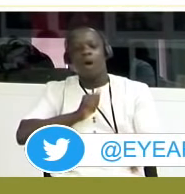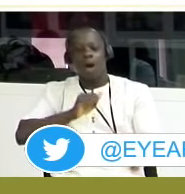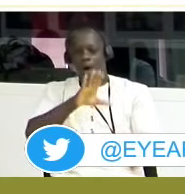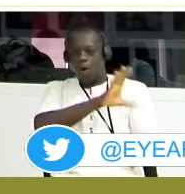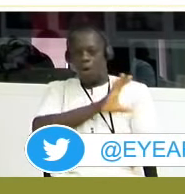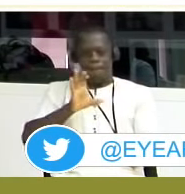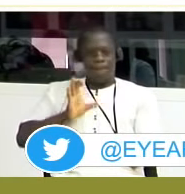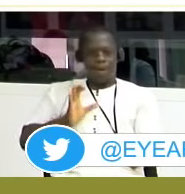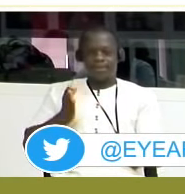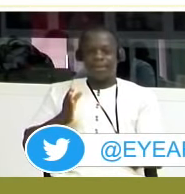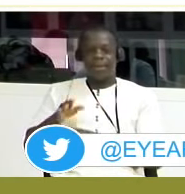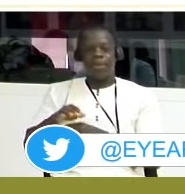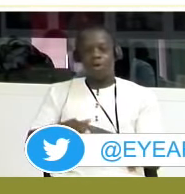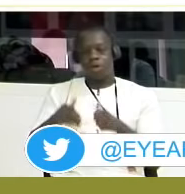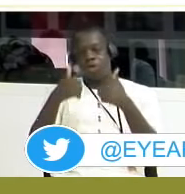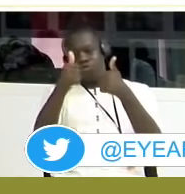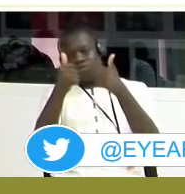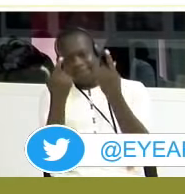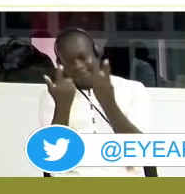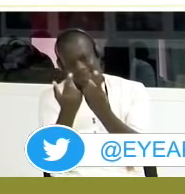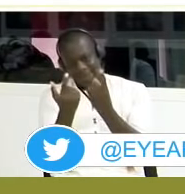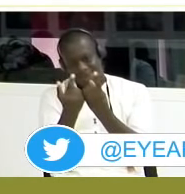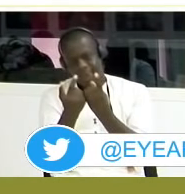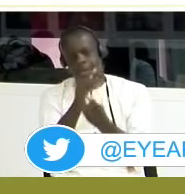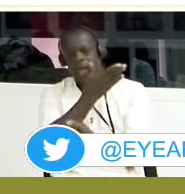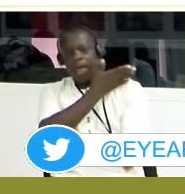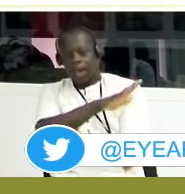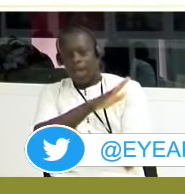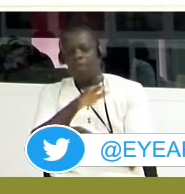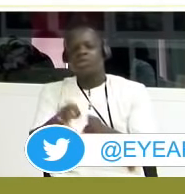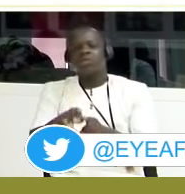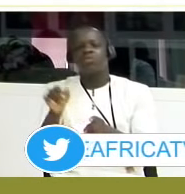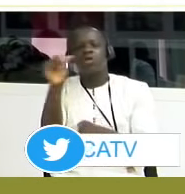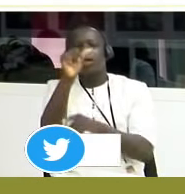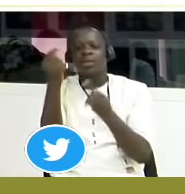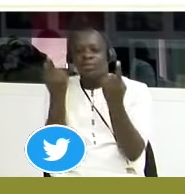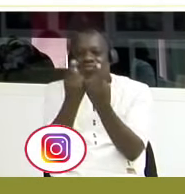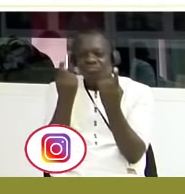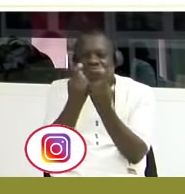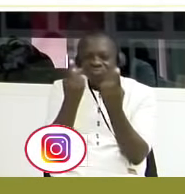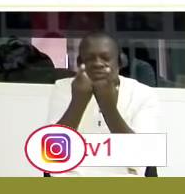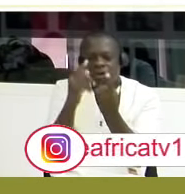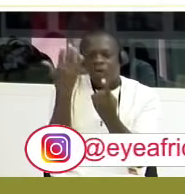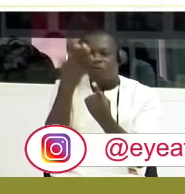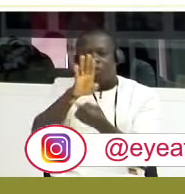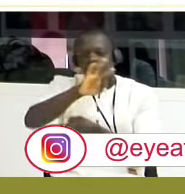But the good thing is we were allowed provisions from our family members,